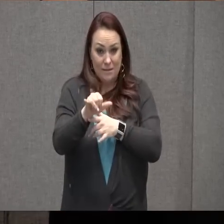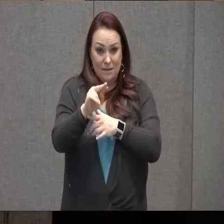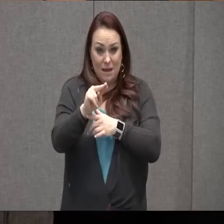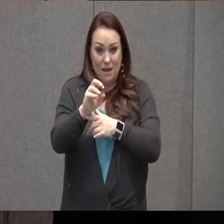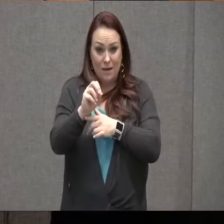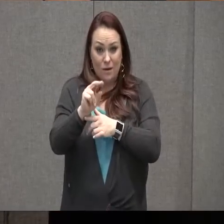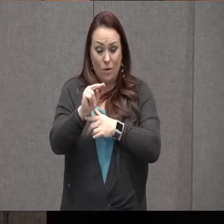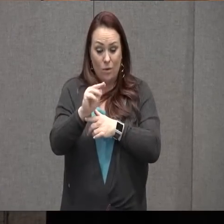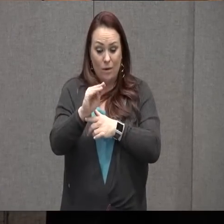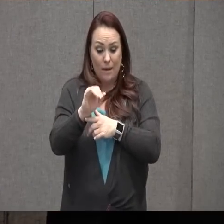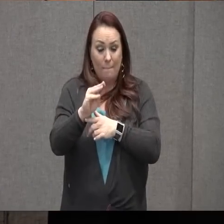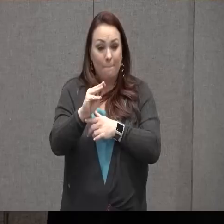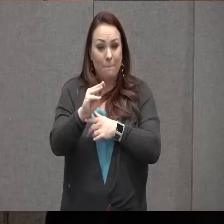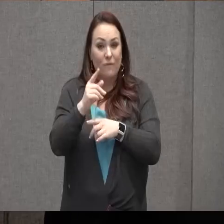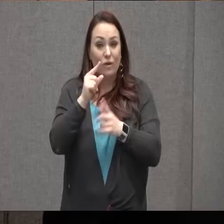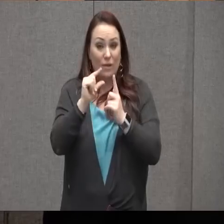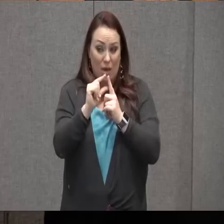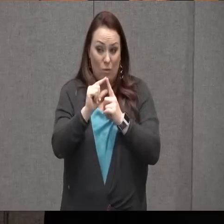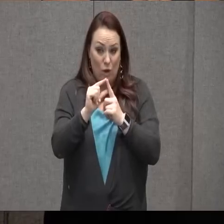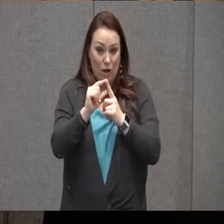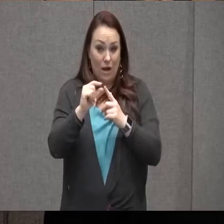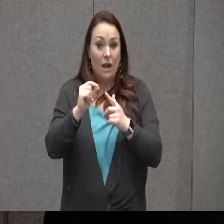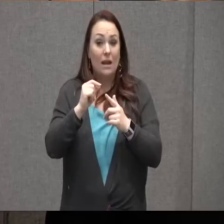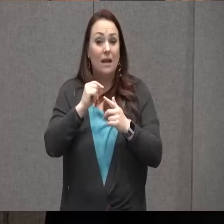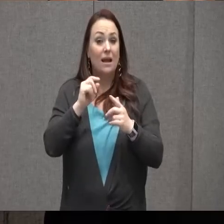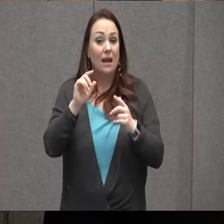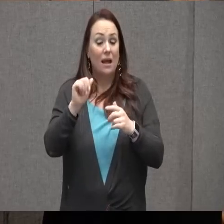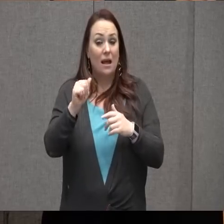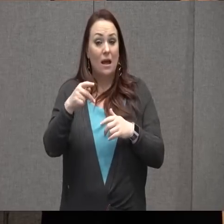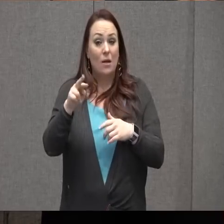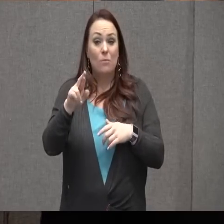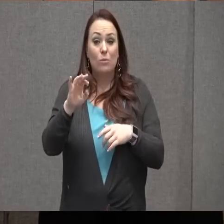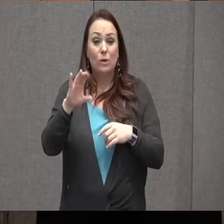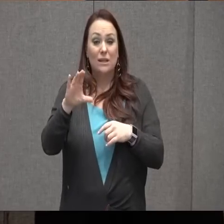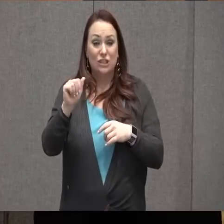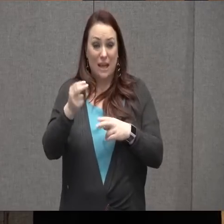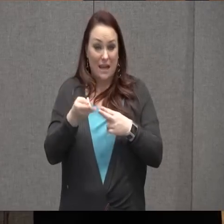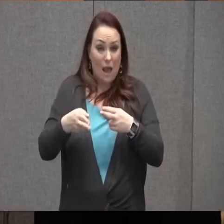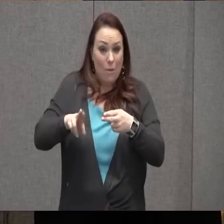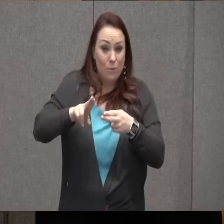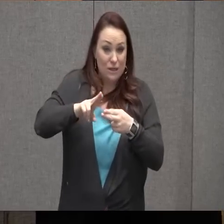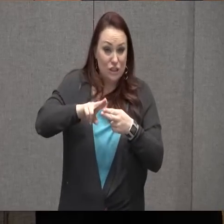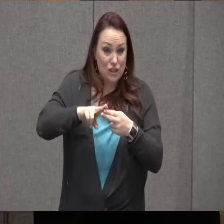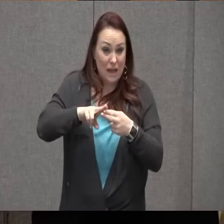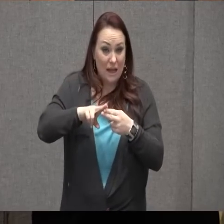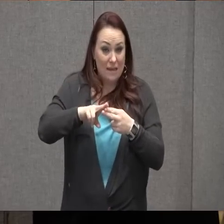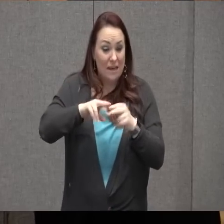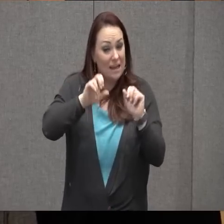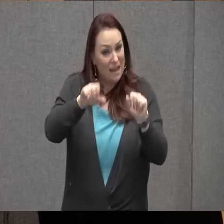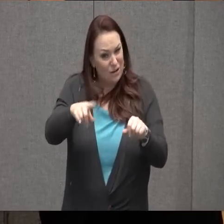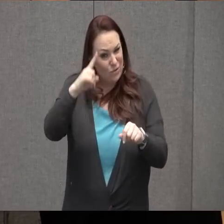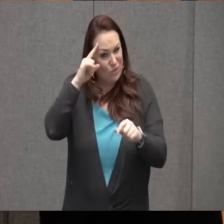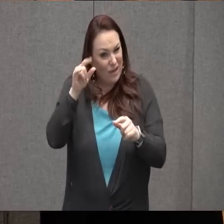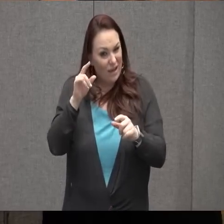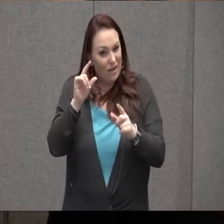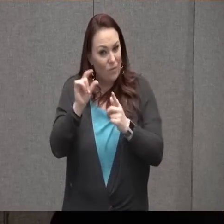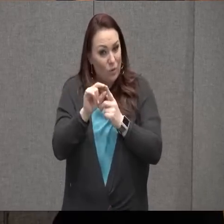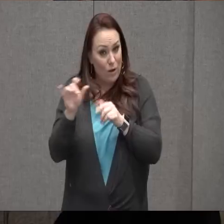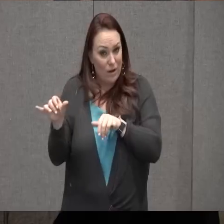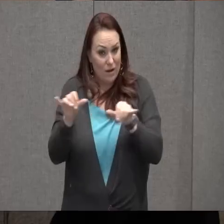And remember, we're using this definition right now. Can you think of a synonym that would